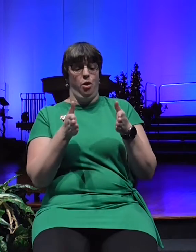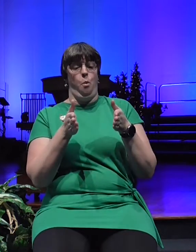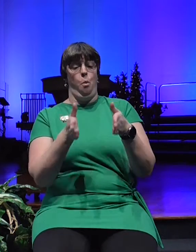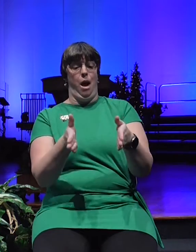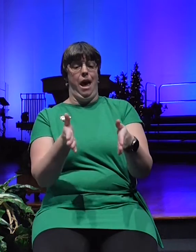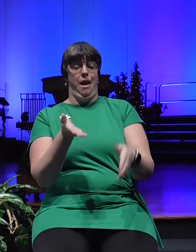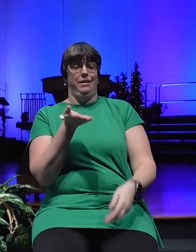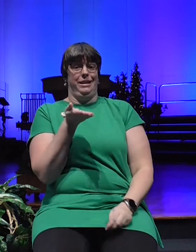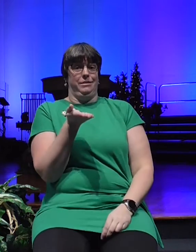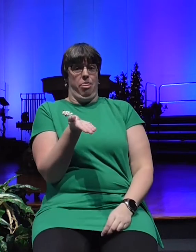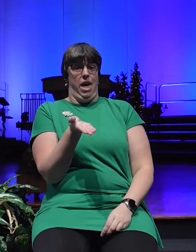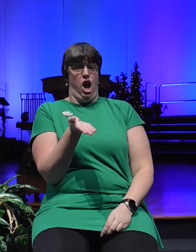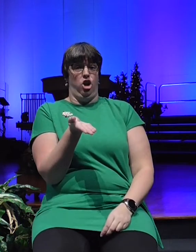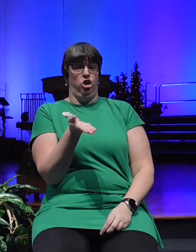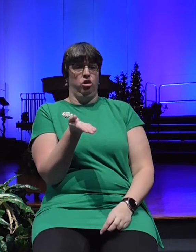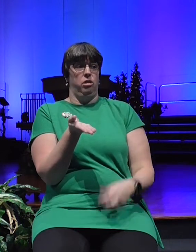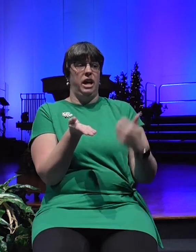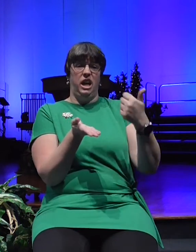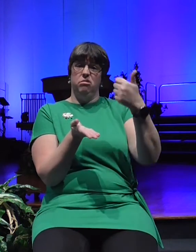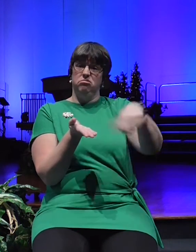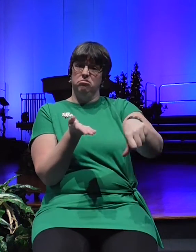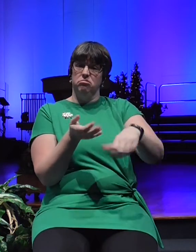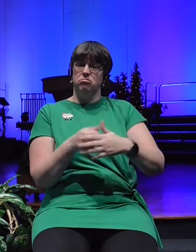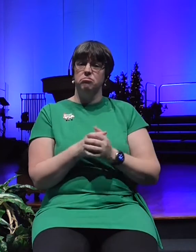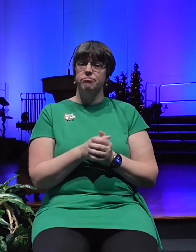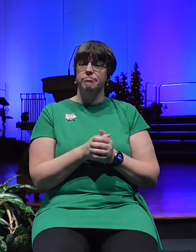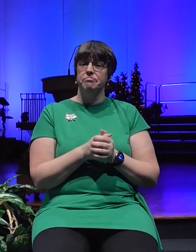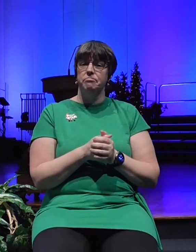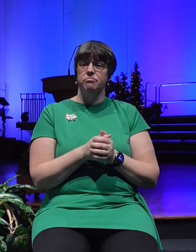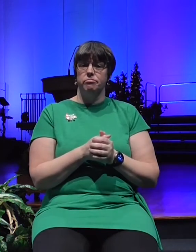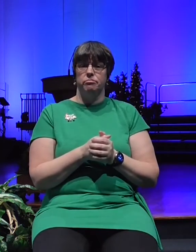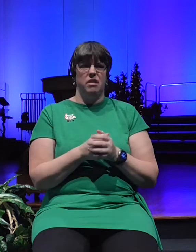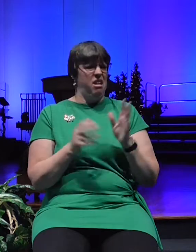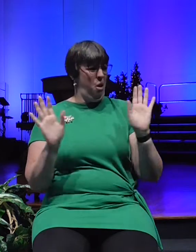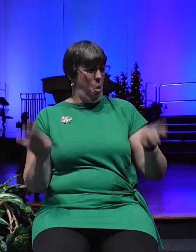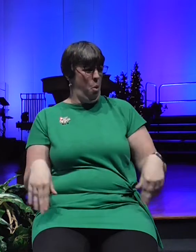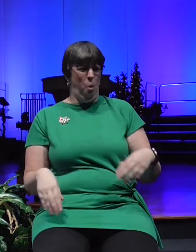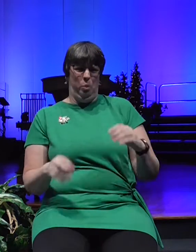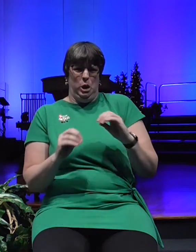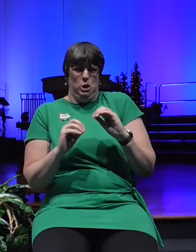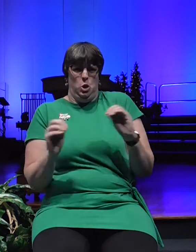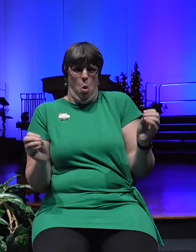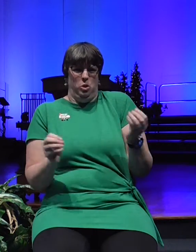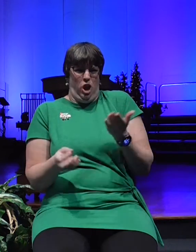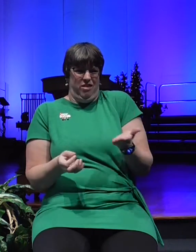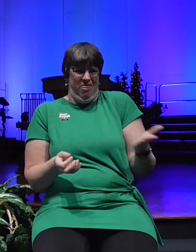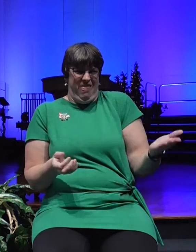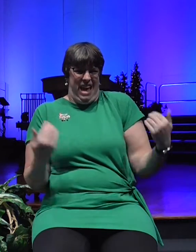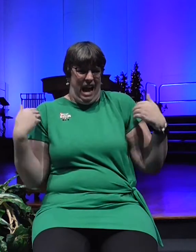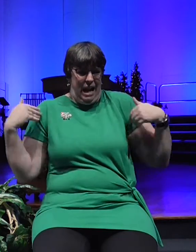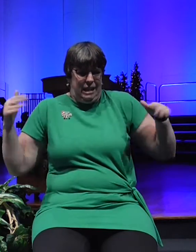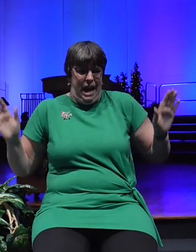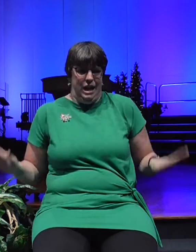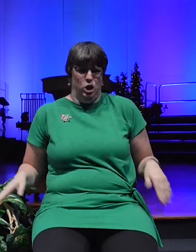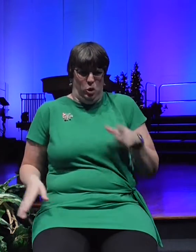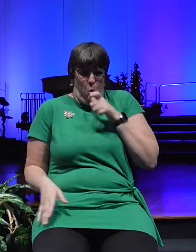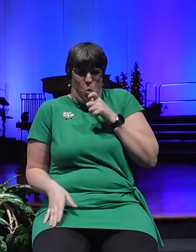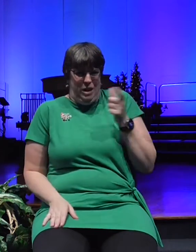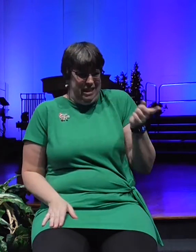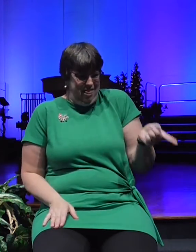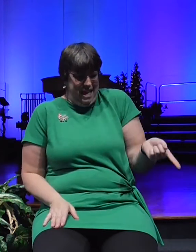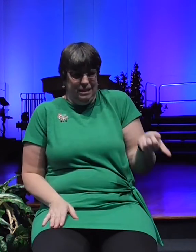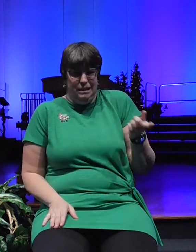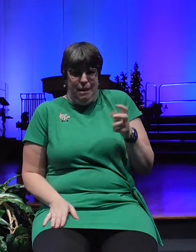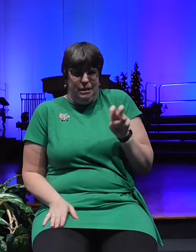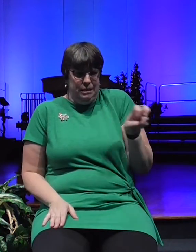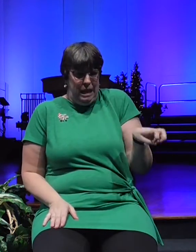presented, he rejects it. Yeah, there's no such thing as guardian angels. Who is this little man who's sitting next